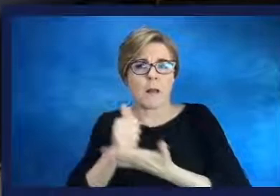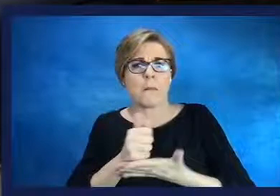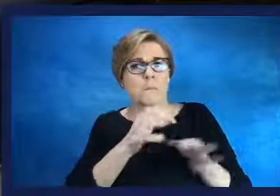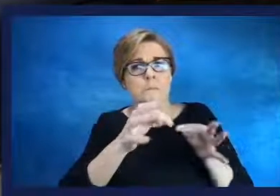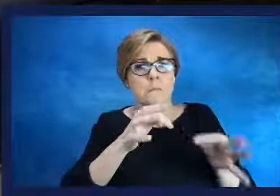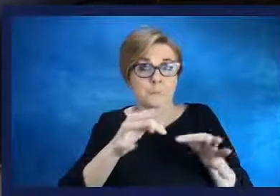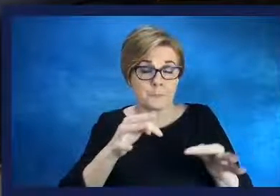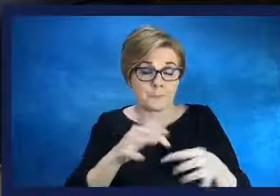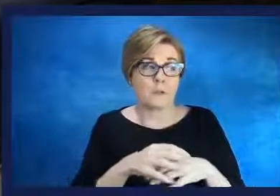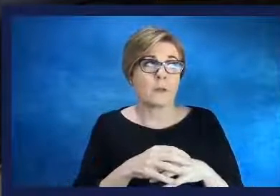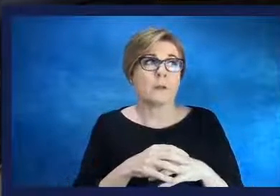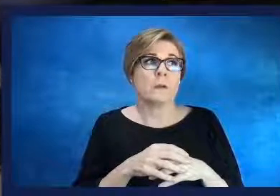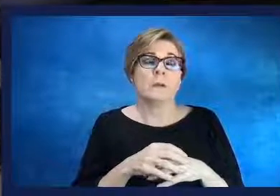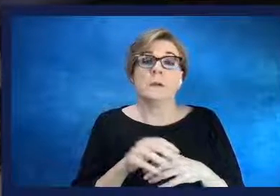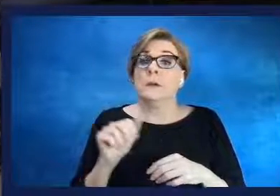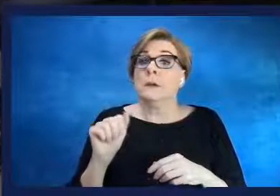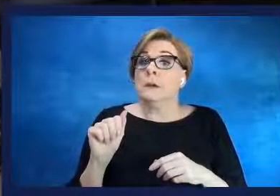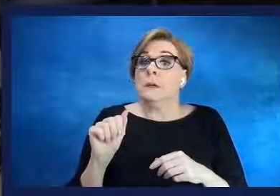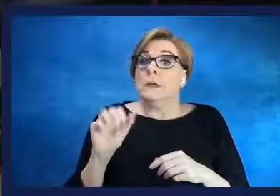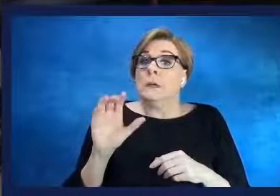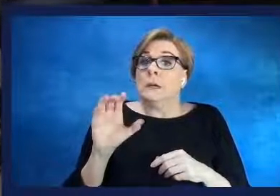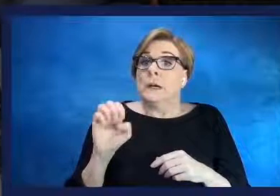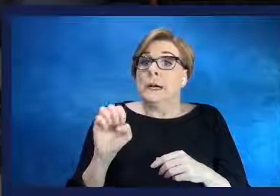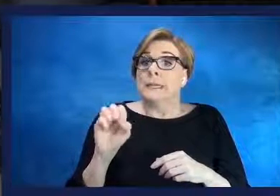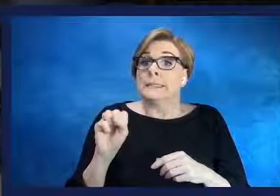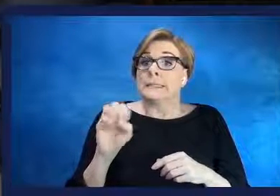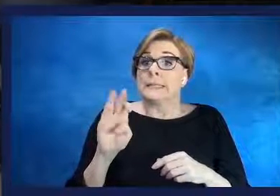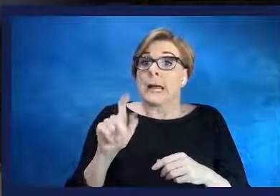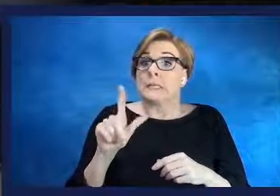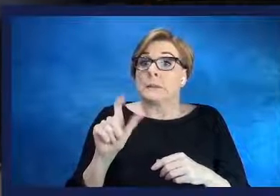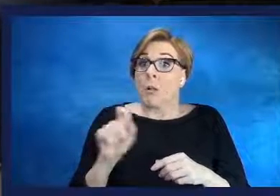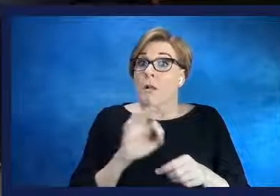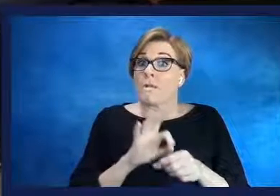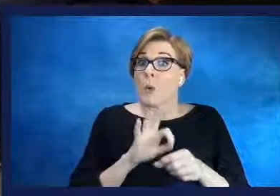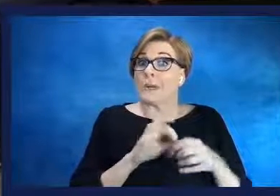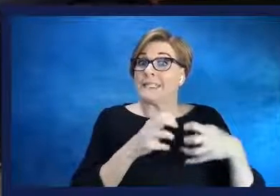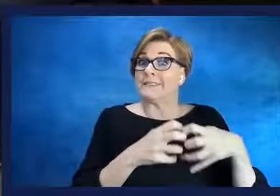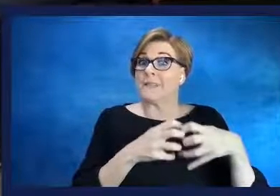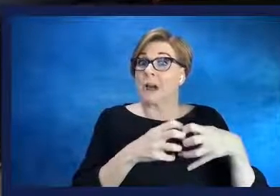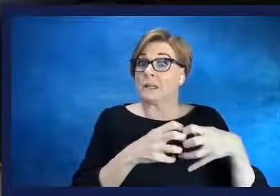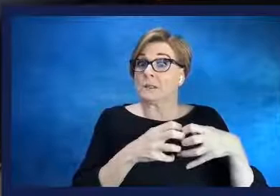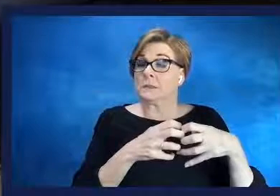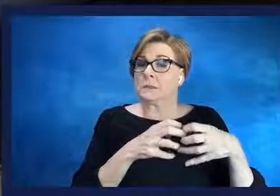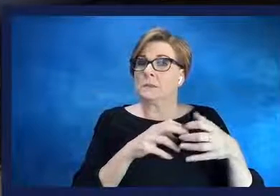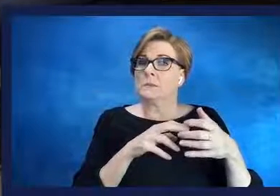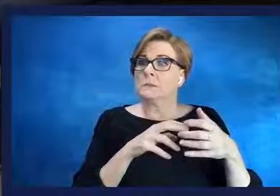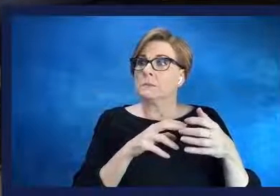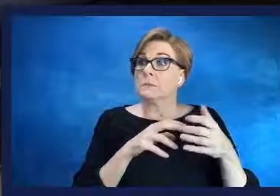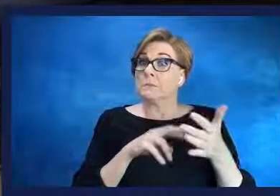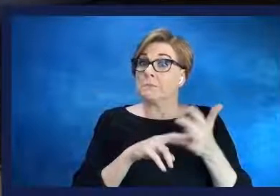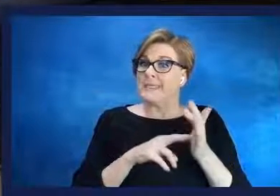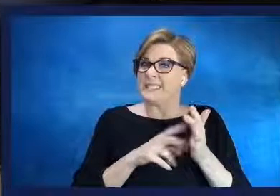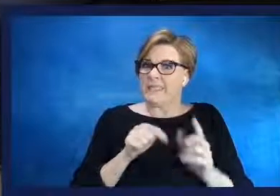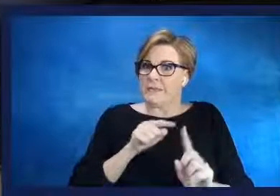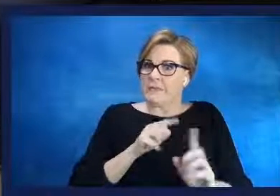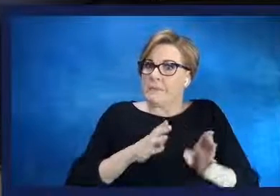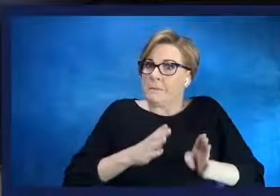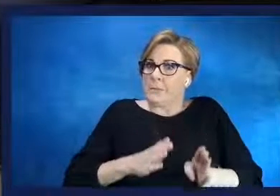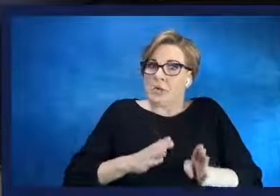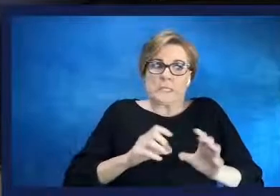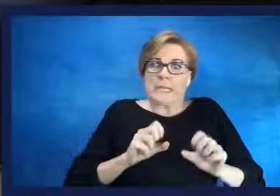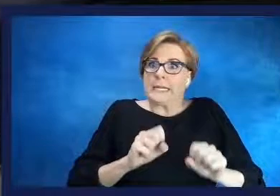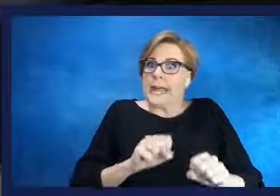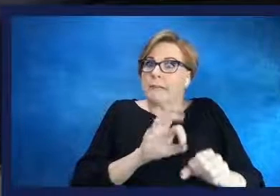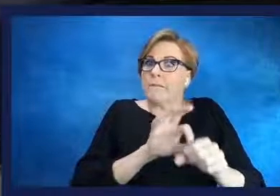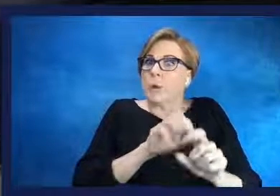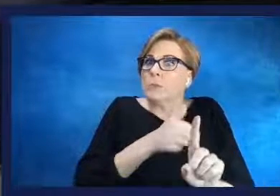be used solely by that voter so they can complete their ballot in secret, right? So they don't have to have that assistance from the poll